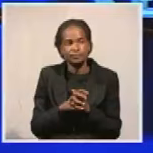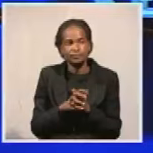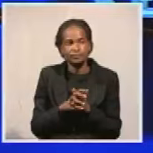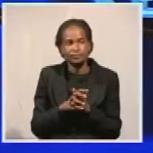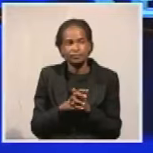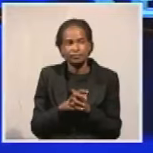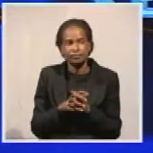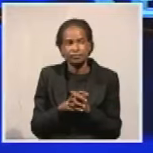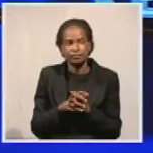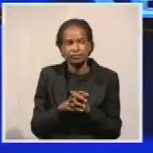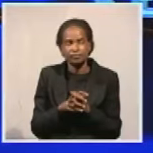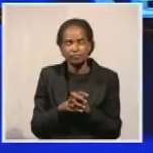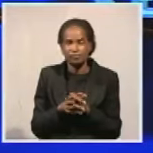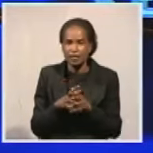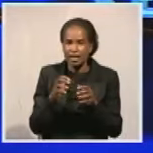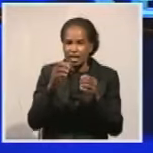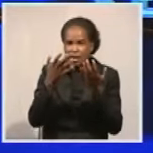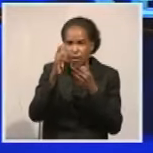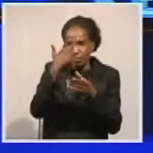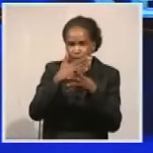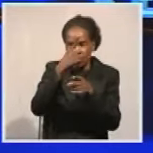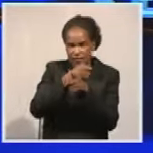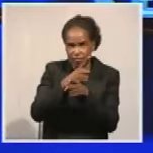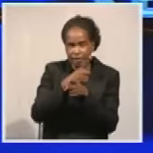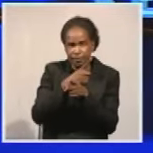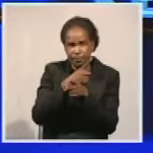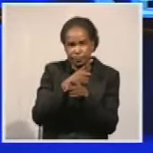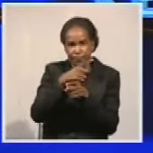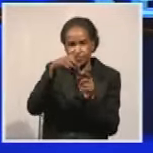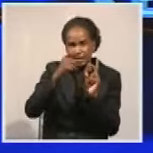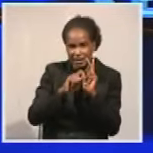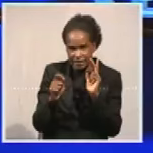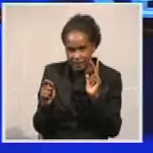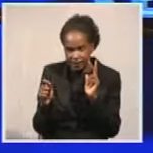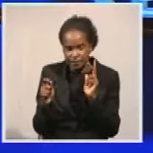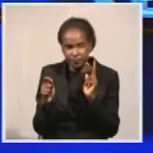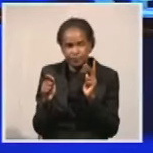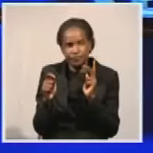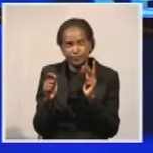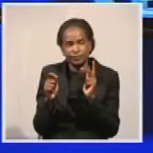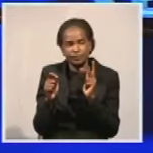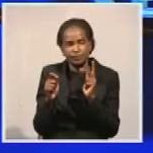the top civil service, permanent secretaries,